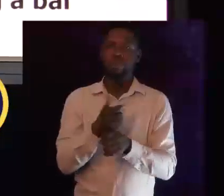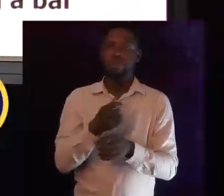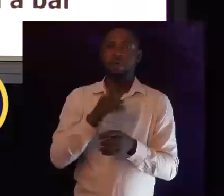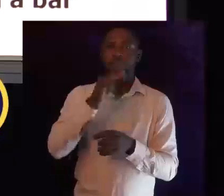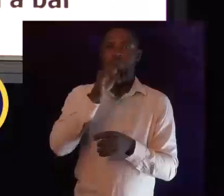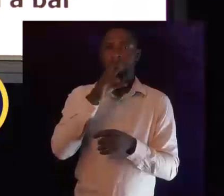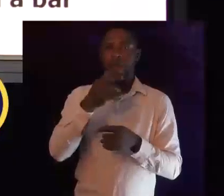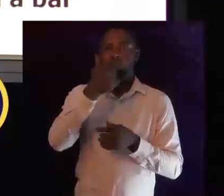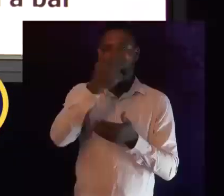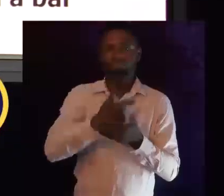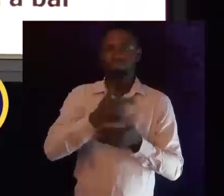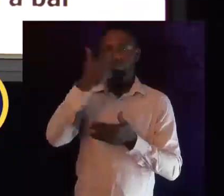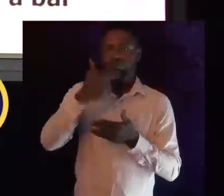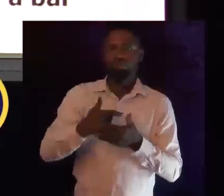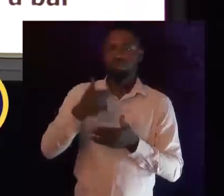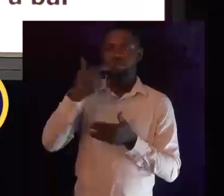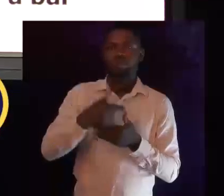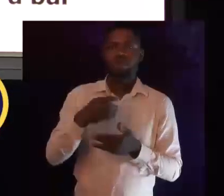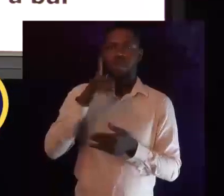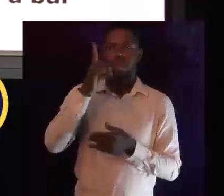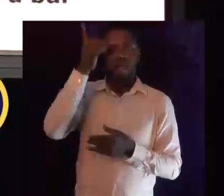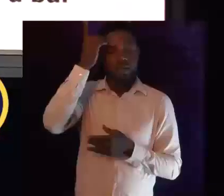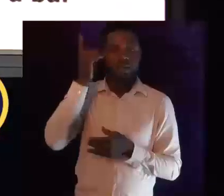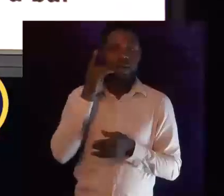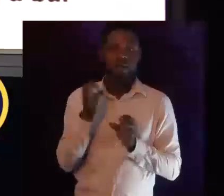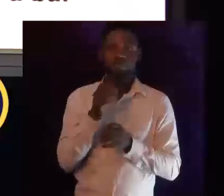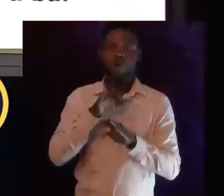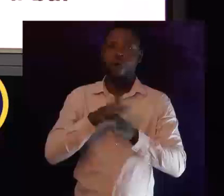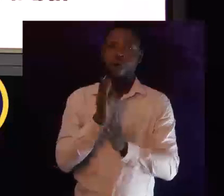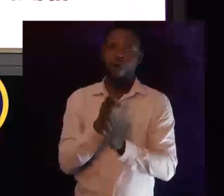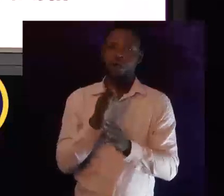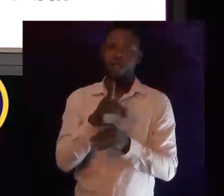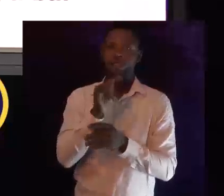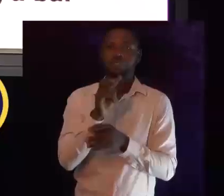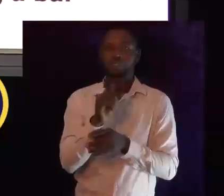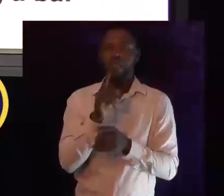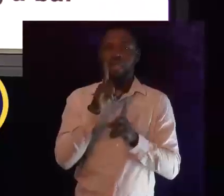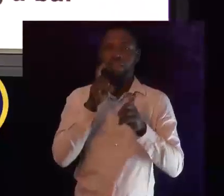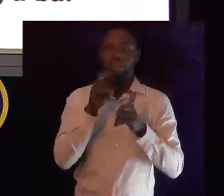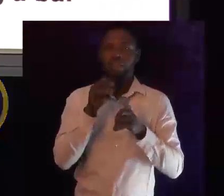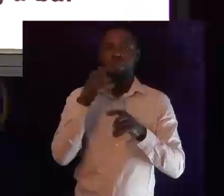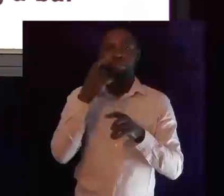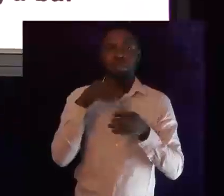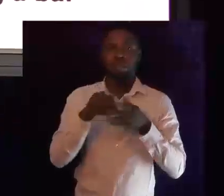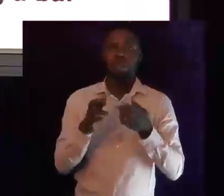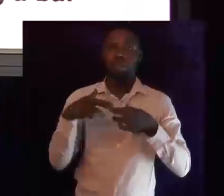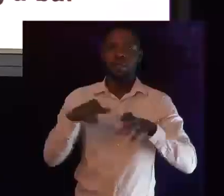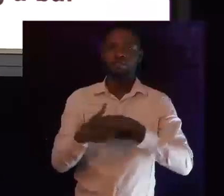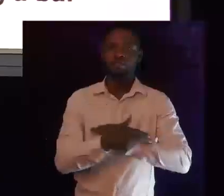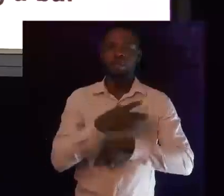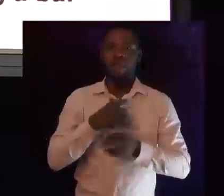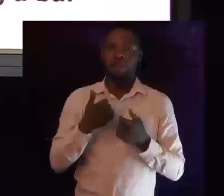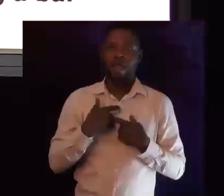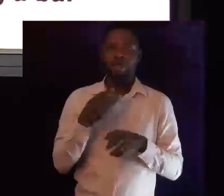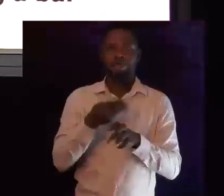graph. Darasimi took the online review test for his favorite TV show, The Classroom in Your Home. Now he had the following